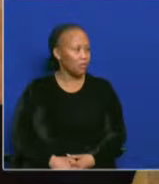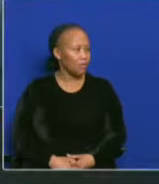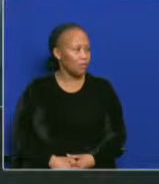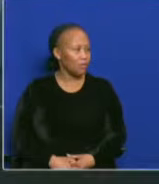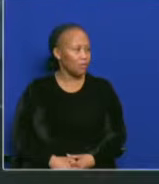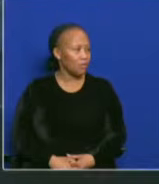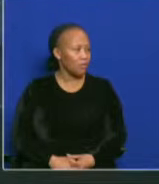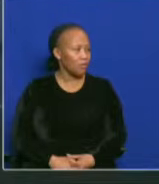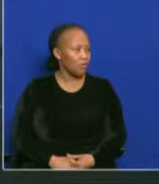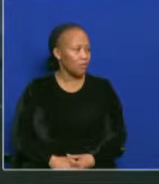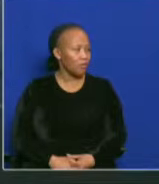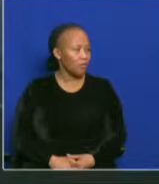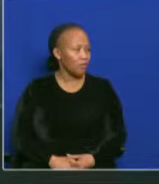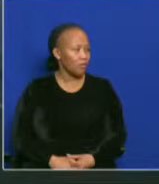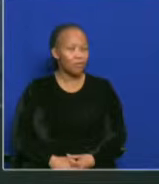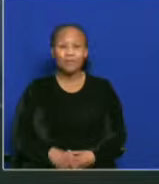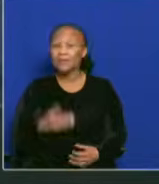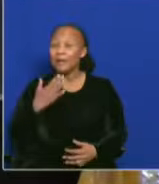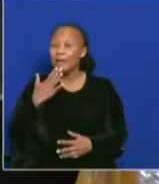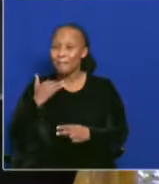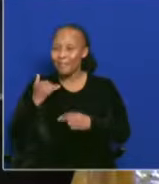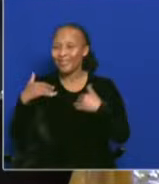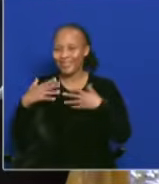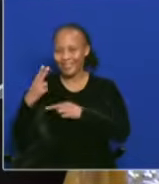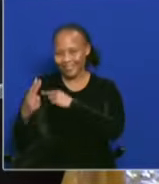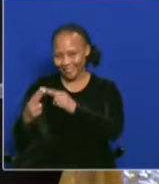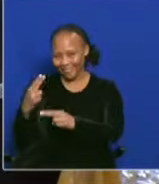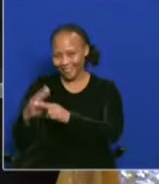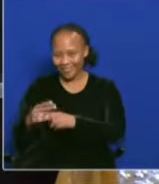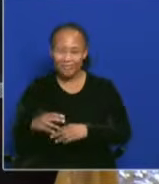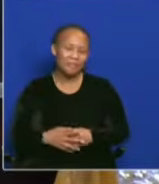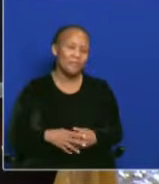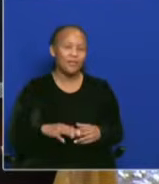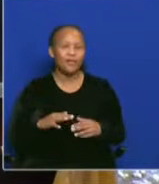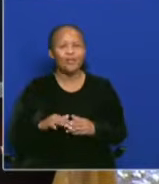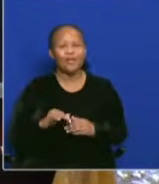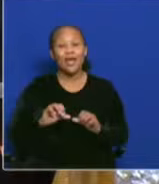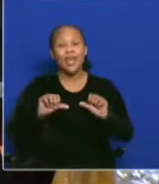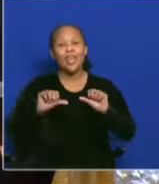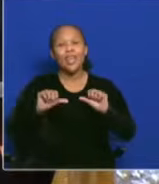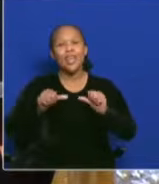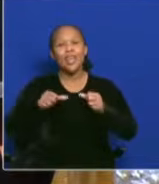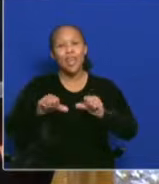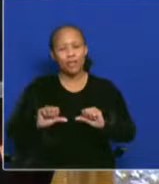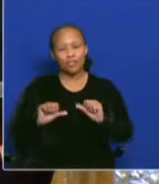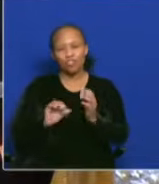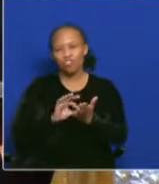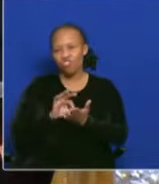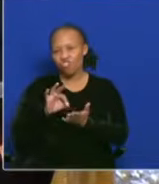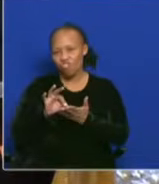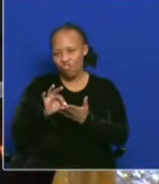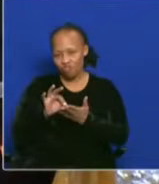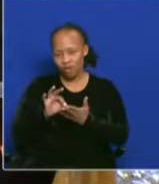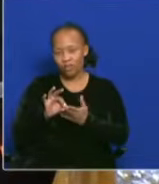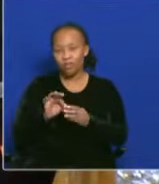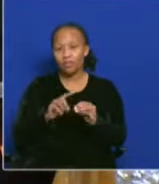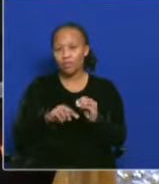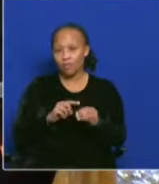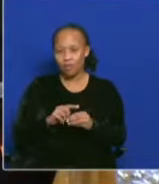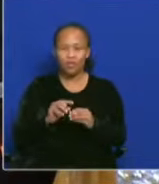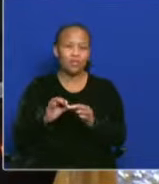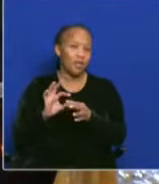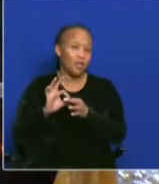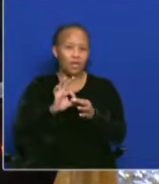Please restart. The next contract concerns the relationship between General Khan and Mr.